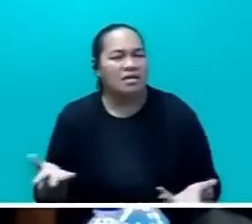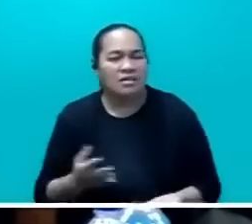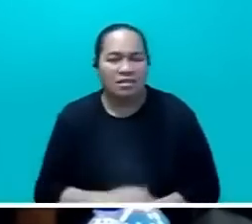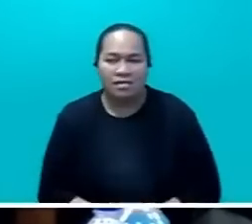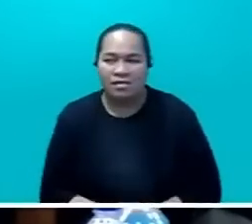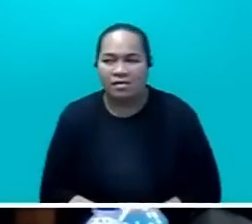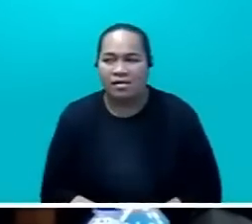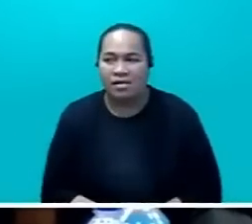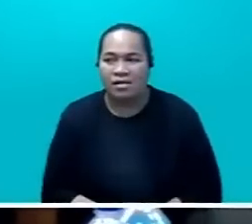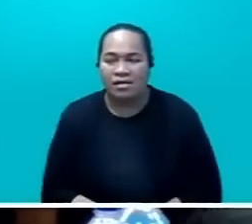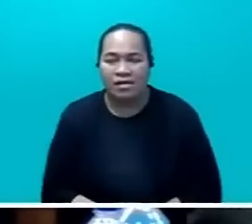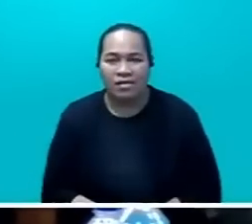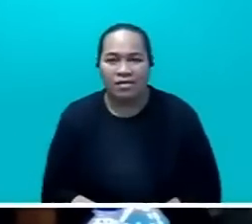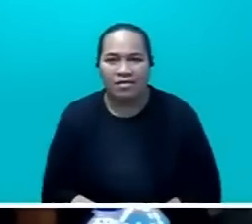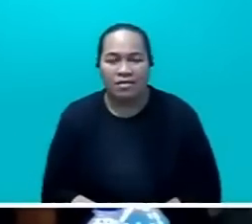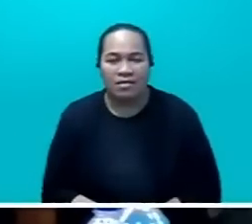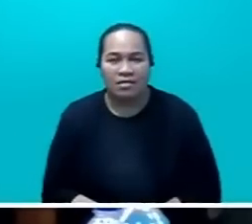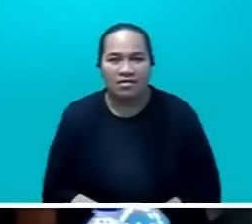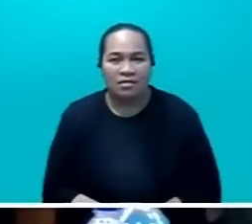He's wasting it. Yeah.